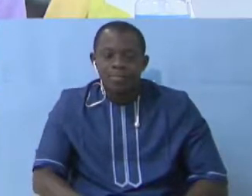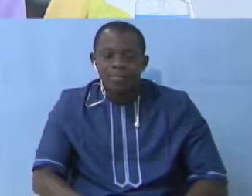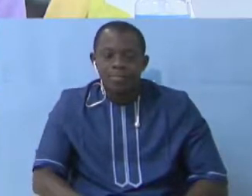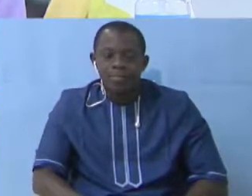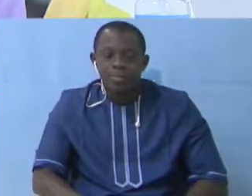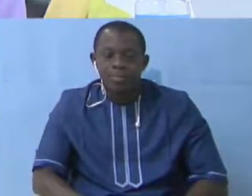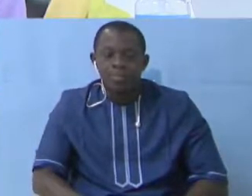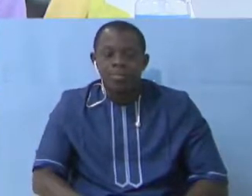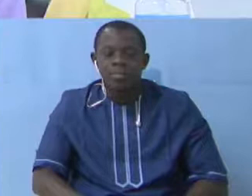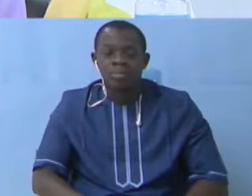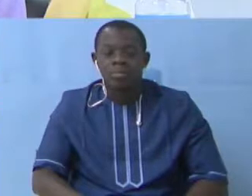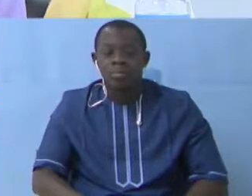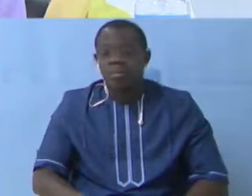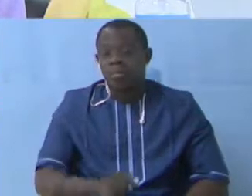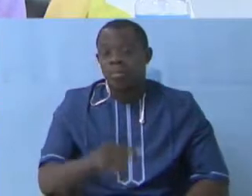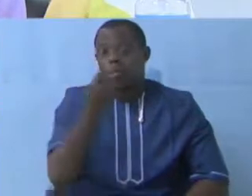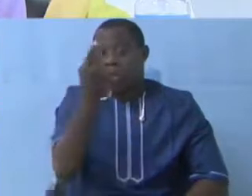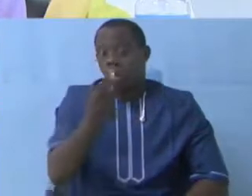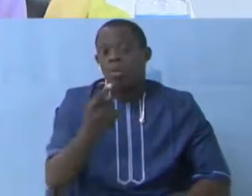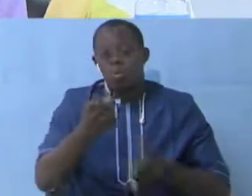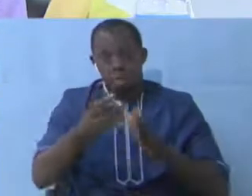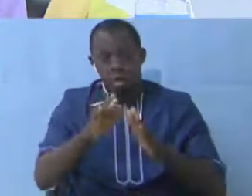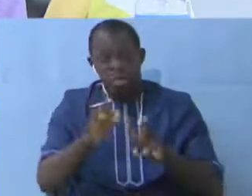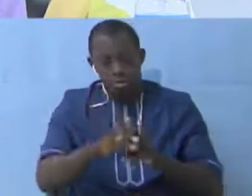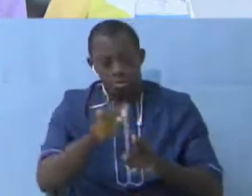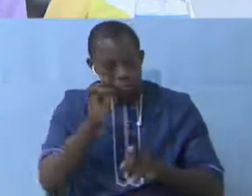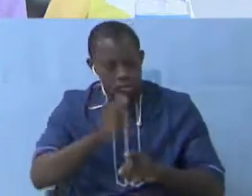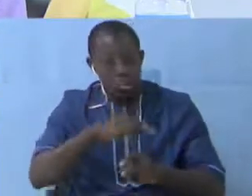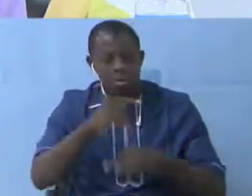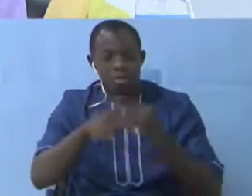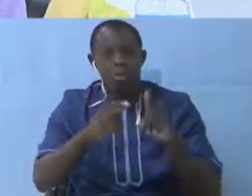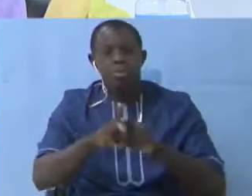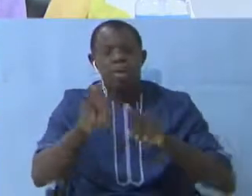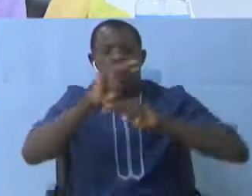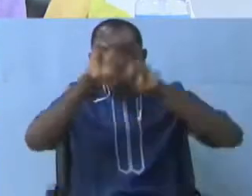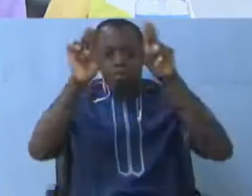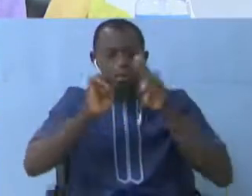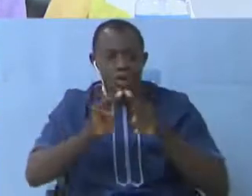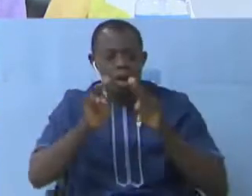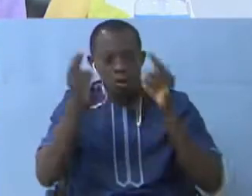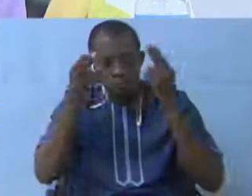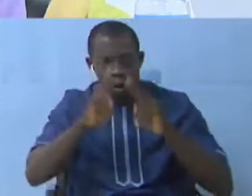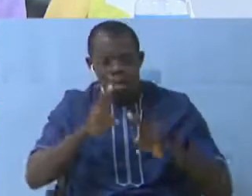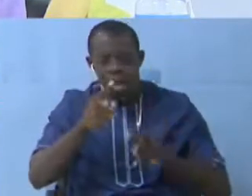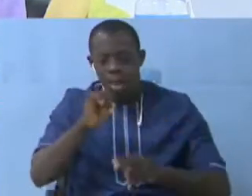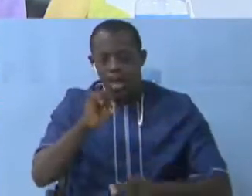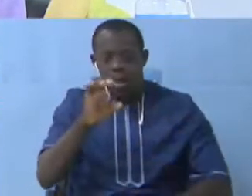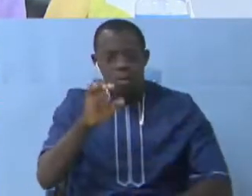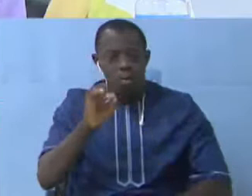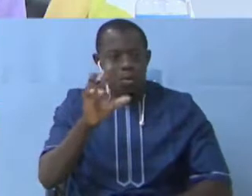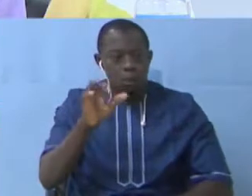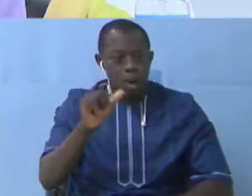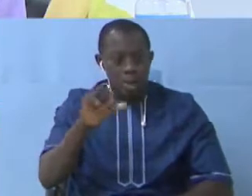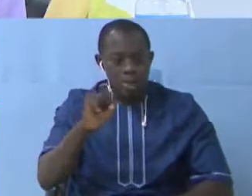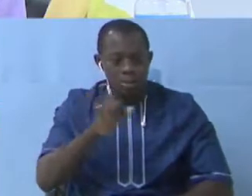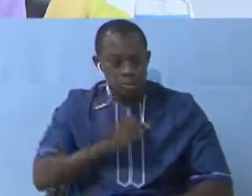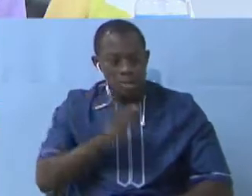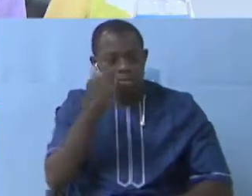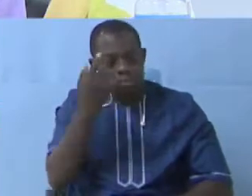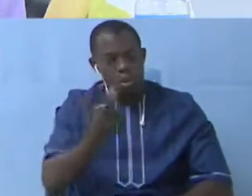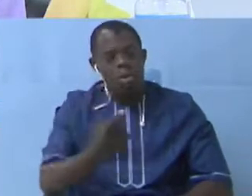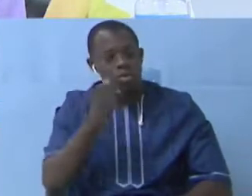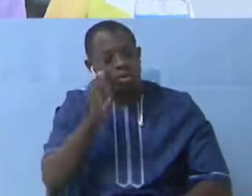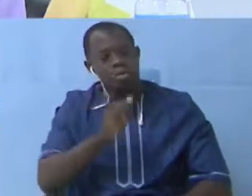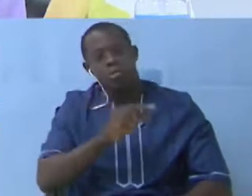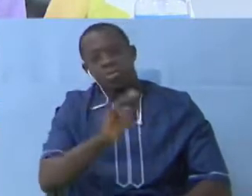can authorize force under international law. So ECOWAS will not do it on its own. te tamit noonu rek lañ mën a jëlee nag ay loi ci biti